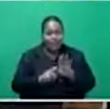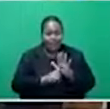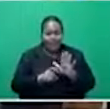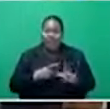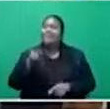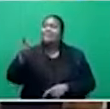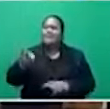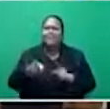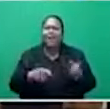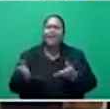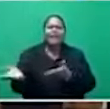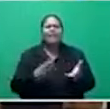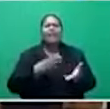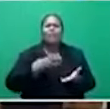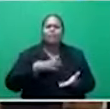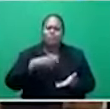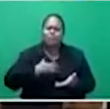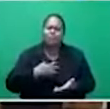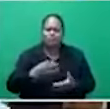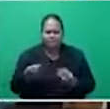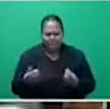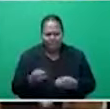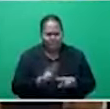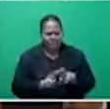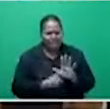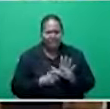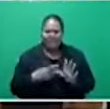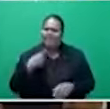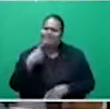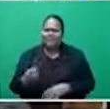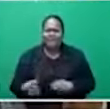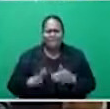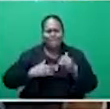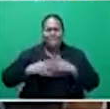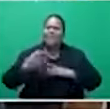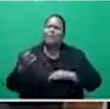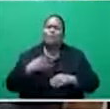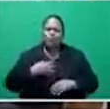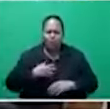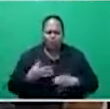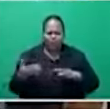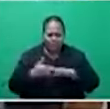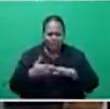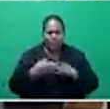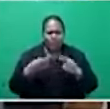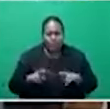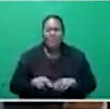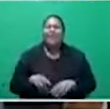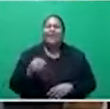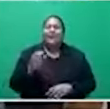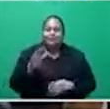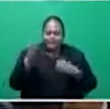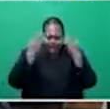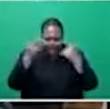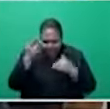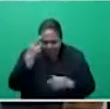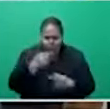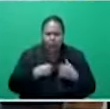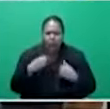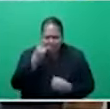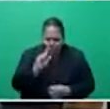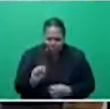He says, build more jetties and roads. Mr. Speaker, sir, we can do both. If you say to somebody, a family, sir, if